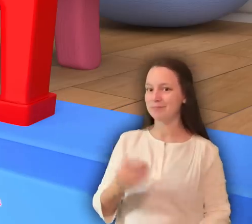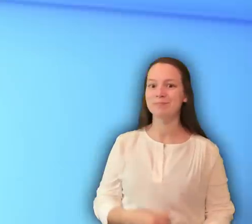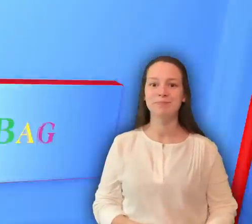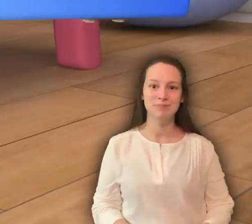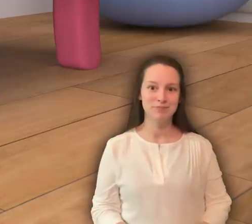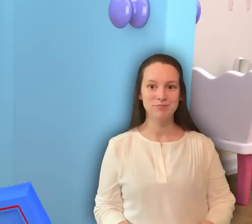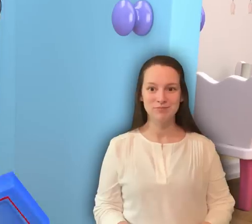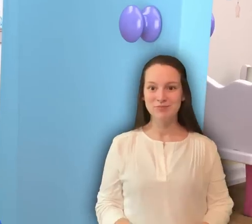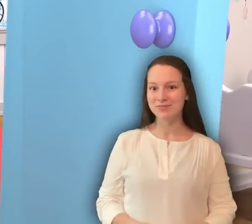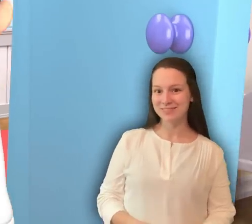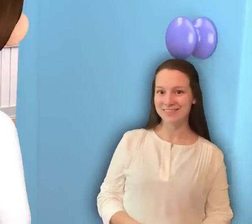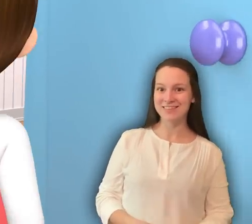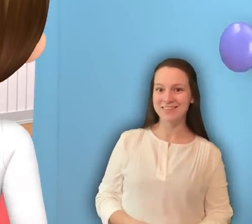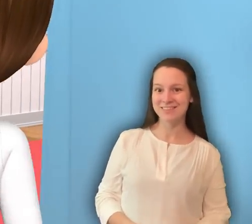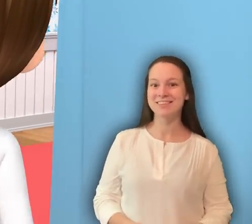bill